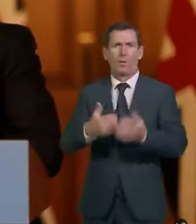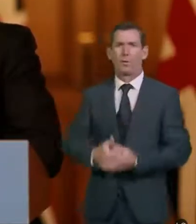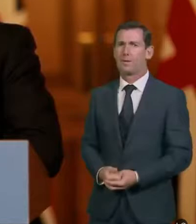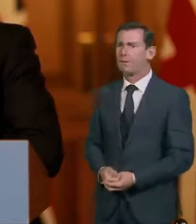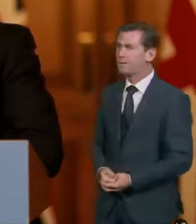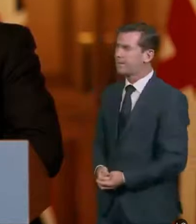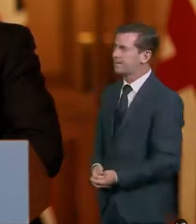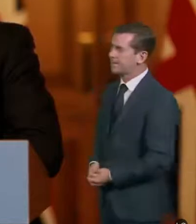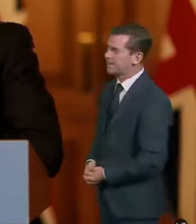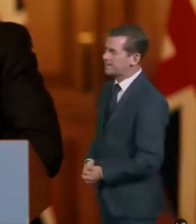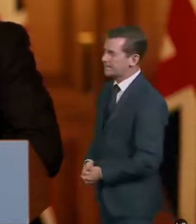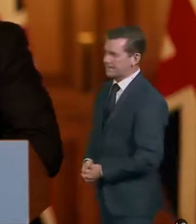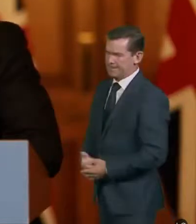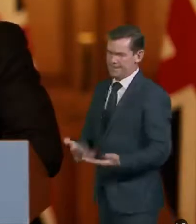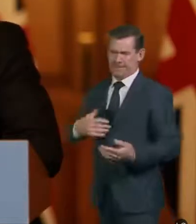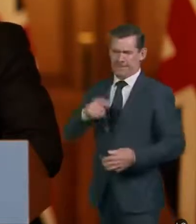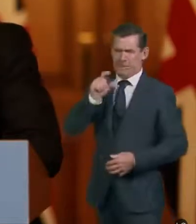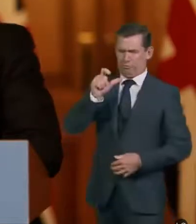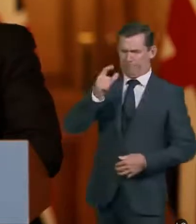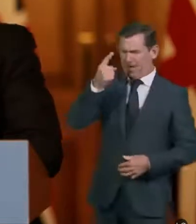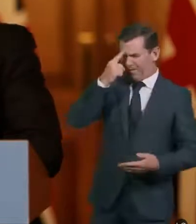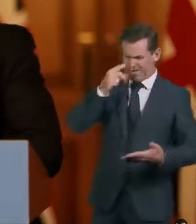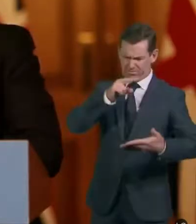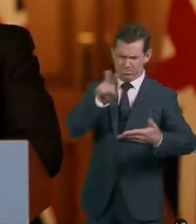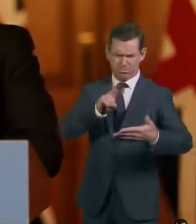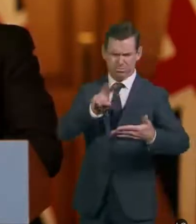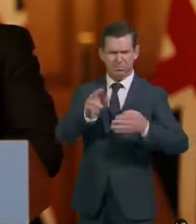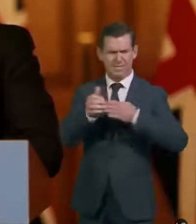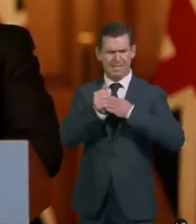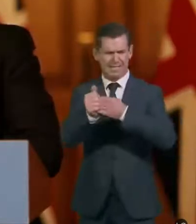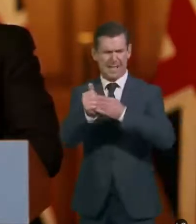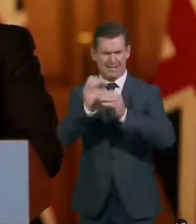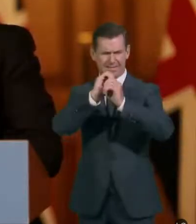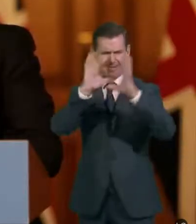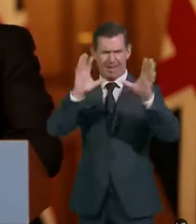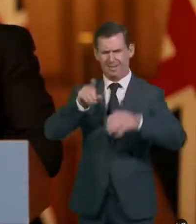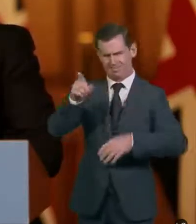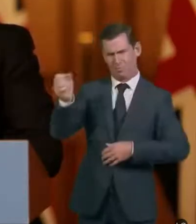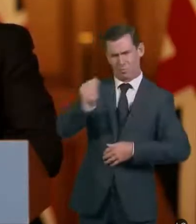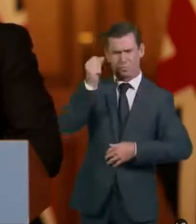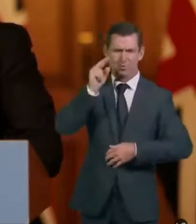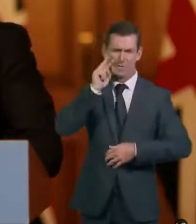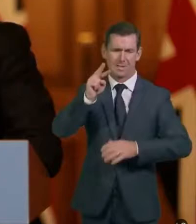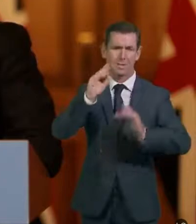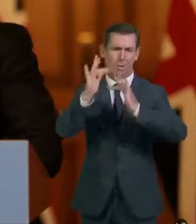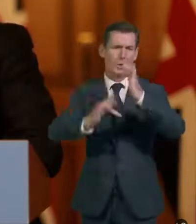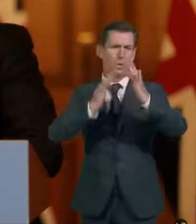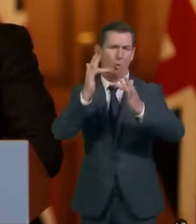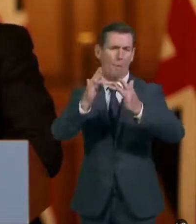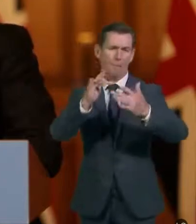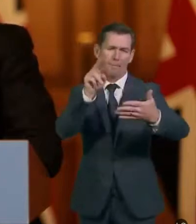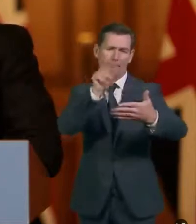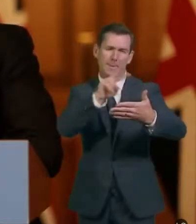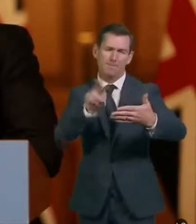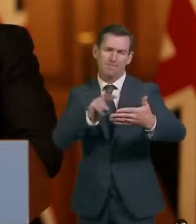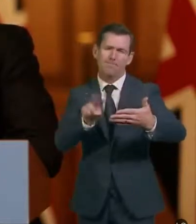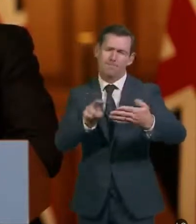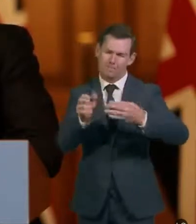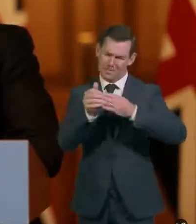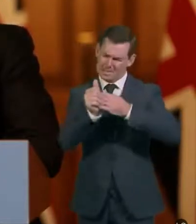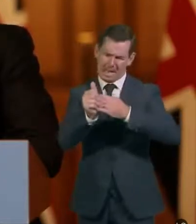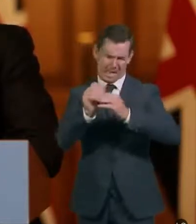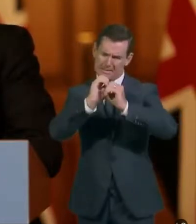is that if you should go on the website, obviously, and check. But when places go into a higher